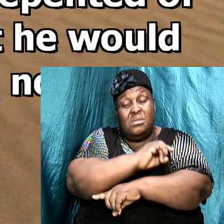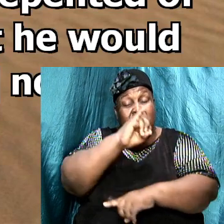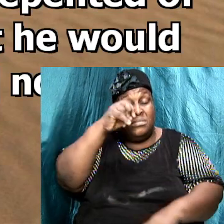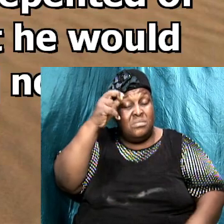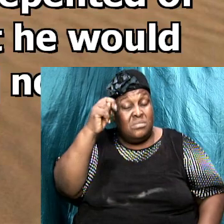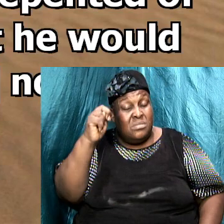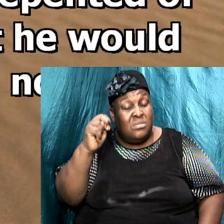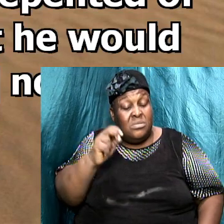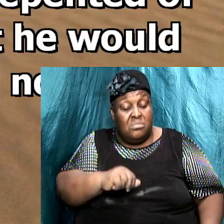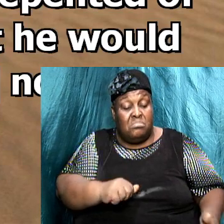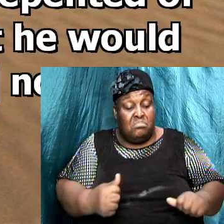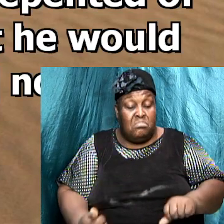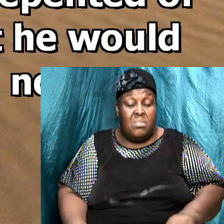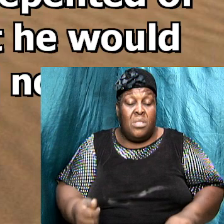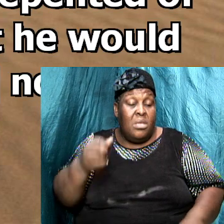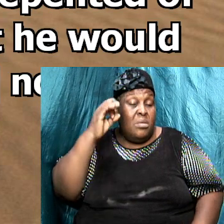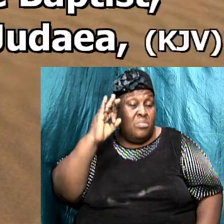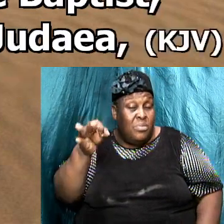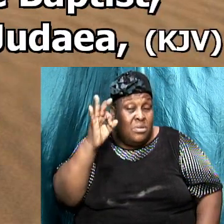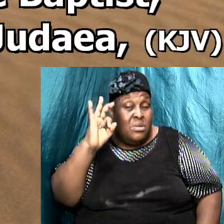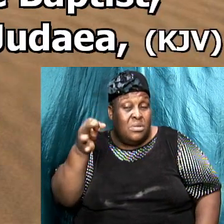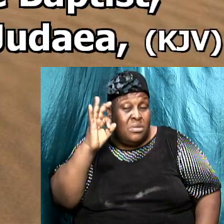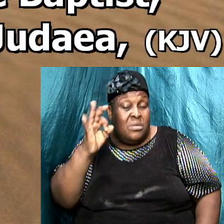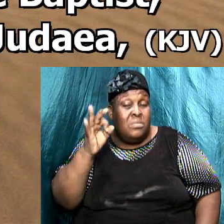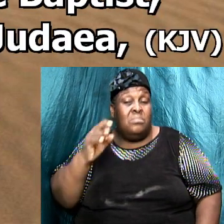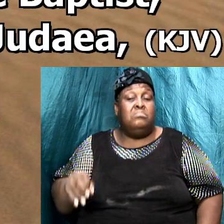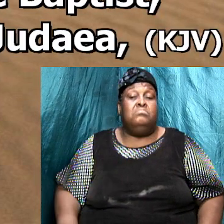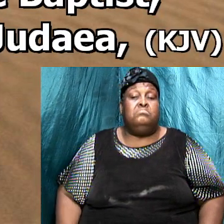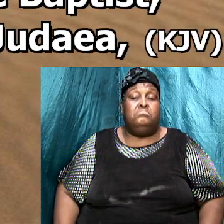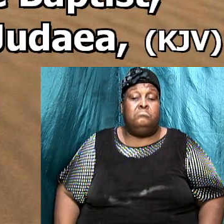John the Baptist came preaching